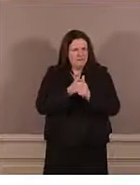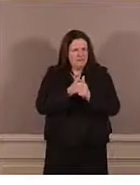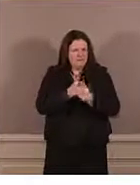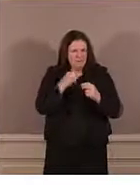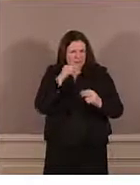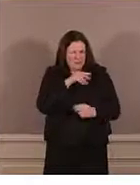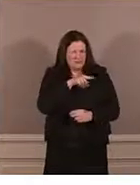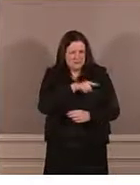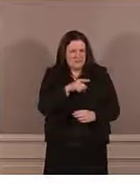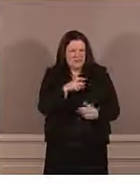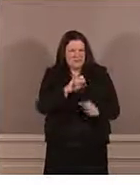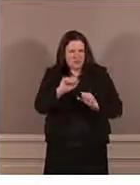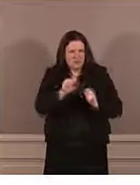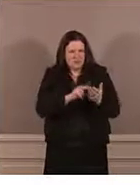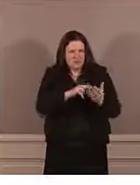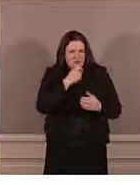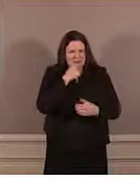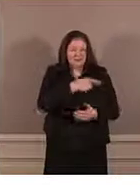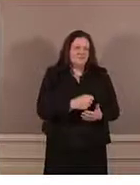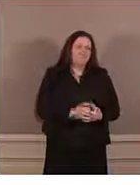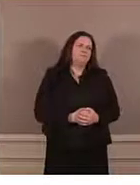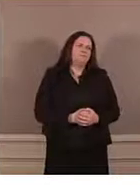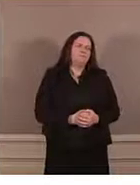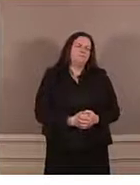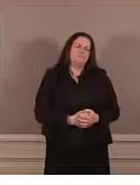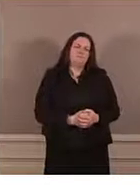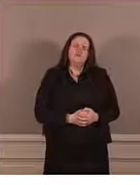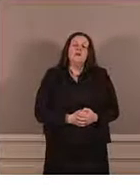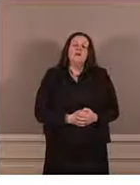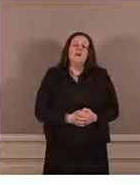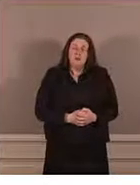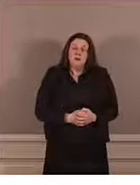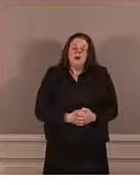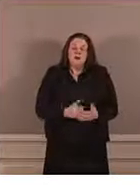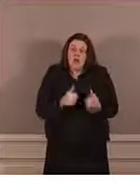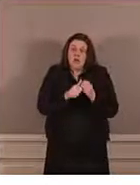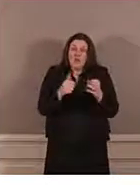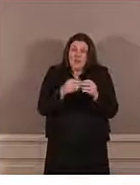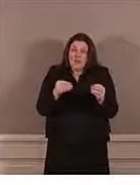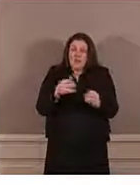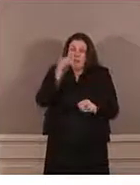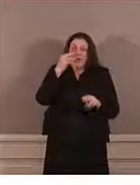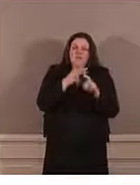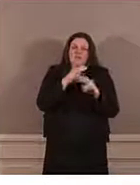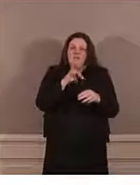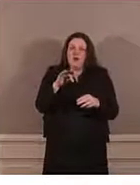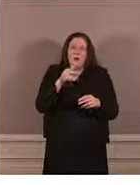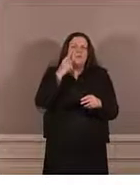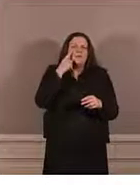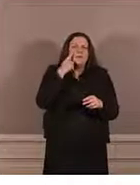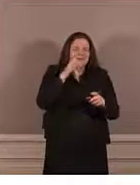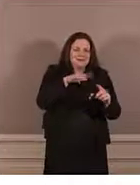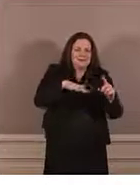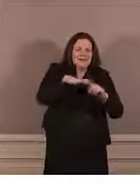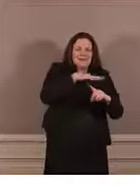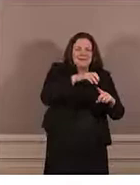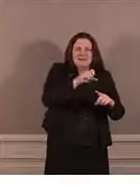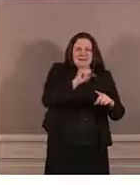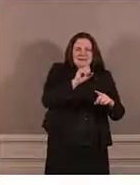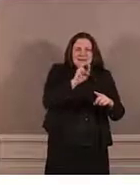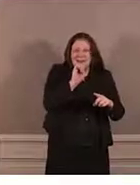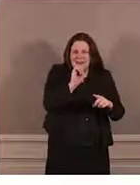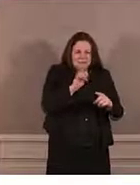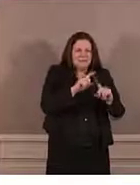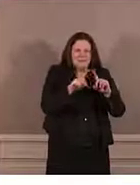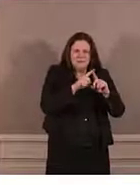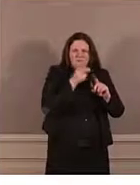So another aspect of what we uncovered from the site visits was staff capacity. So we did